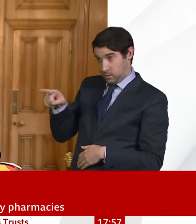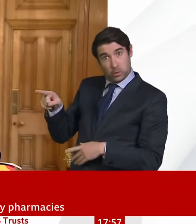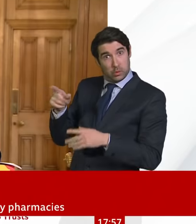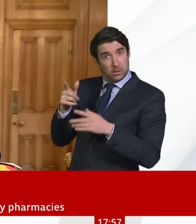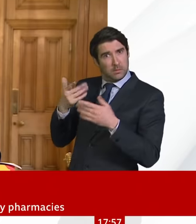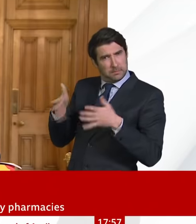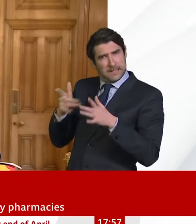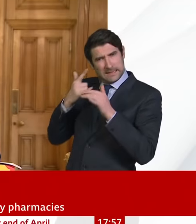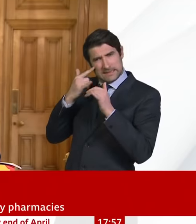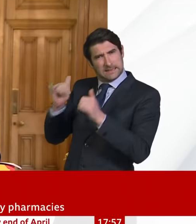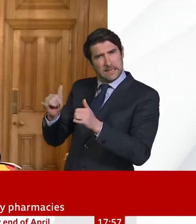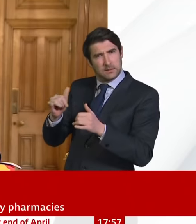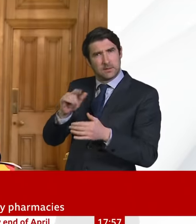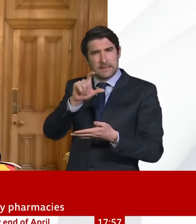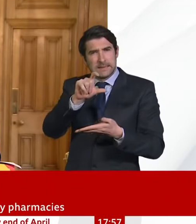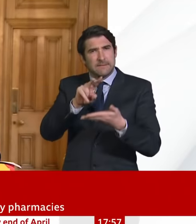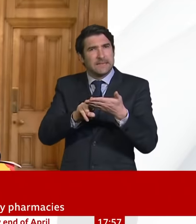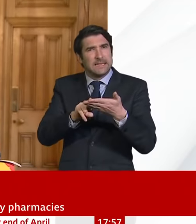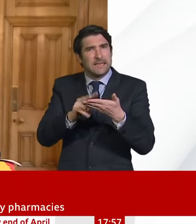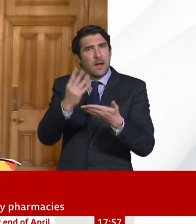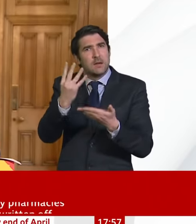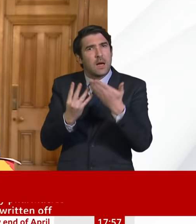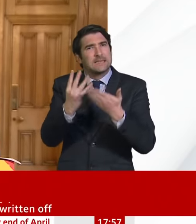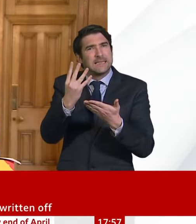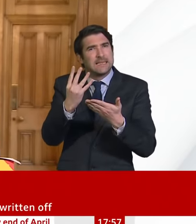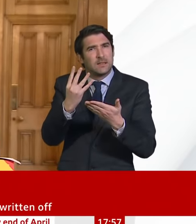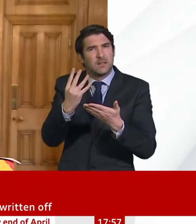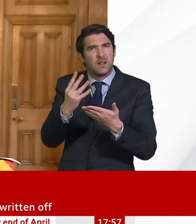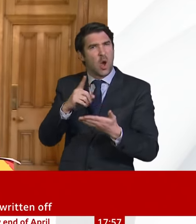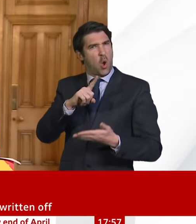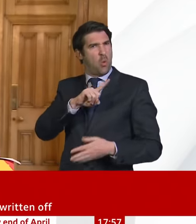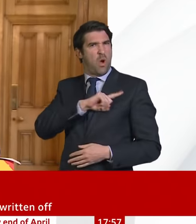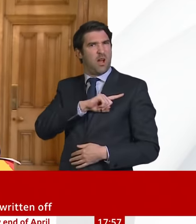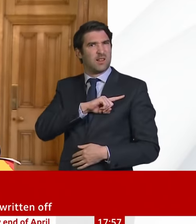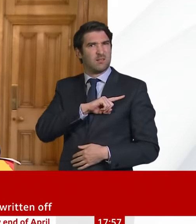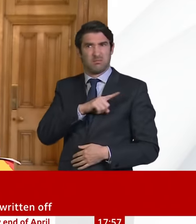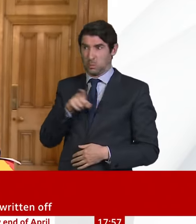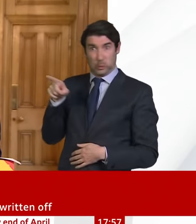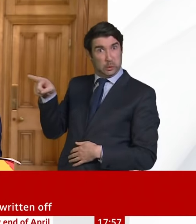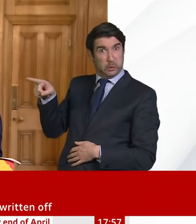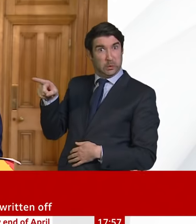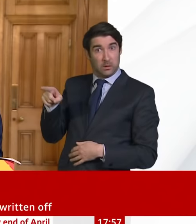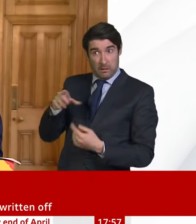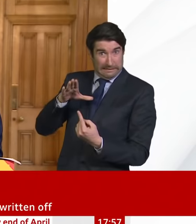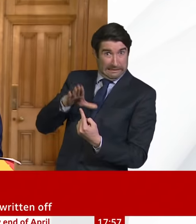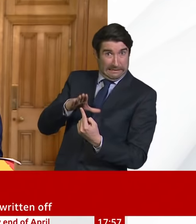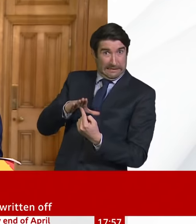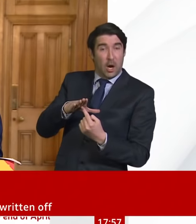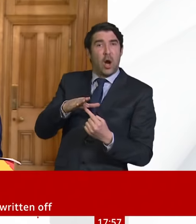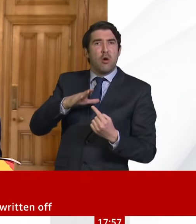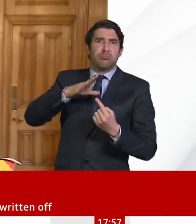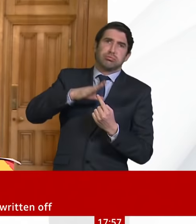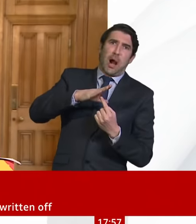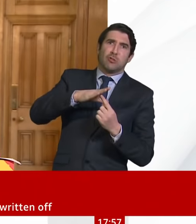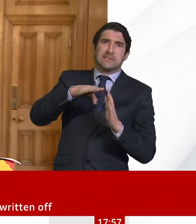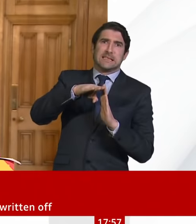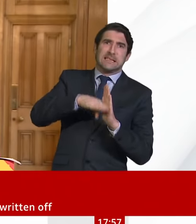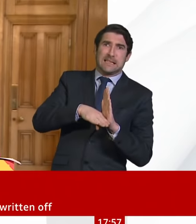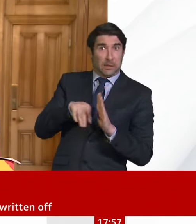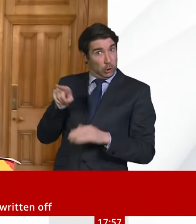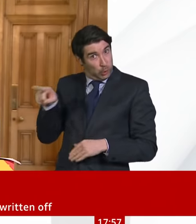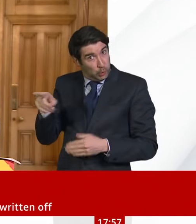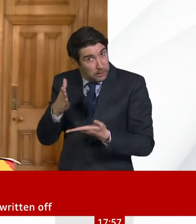COVID-19, and I wondered under which criteria you were tested. And given that the general public is still some way away from having